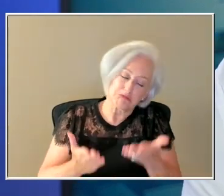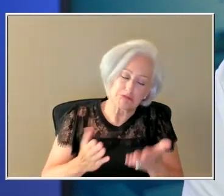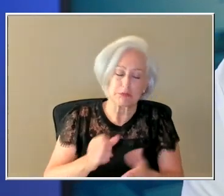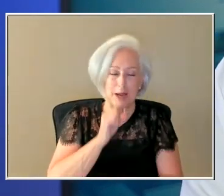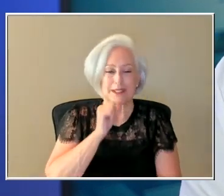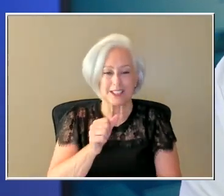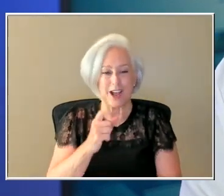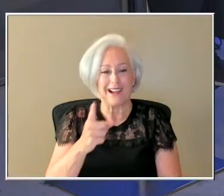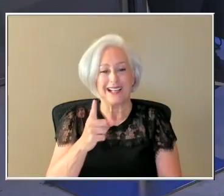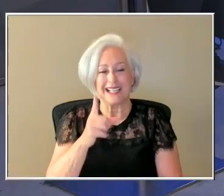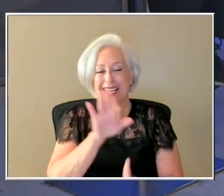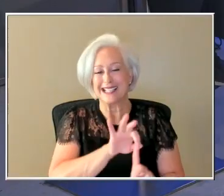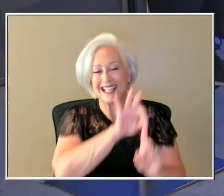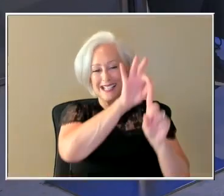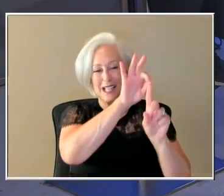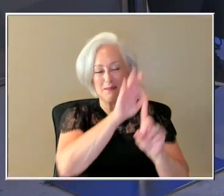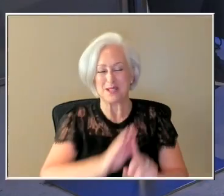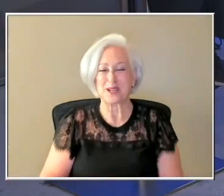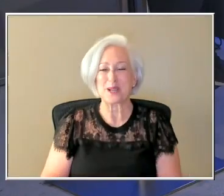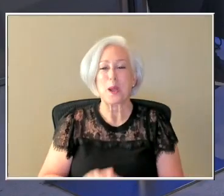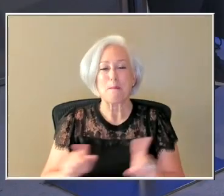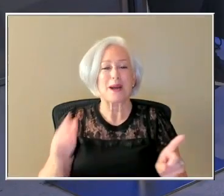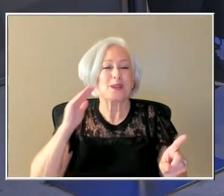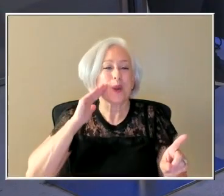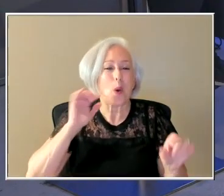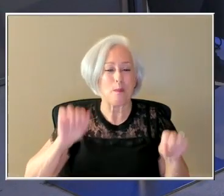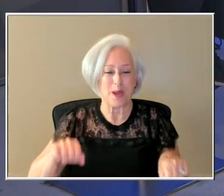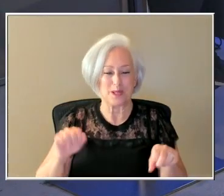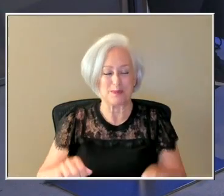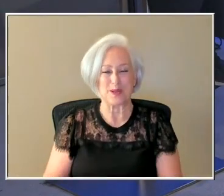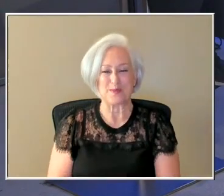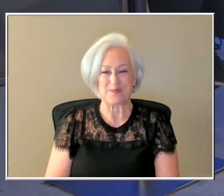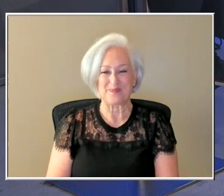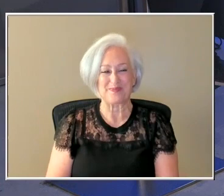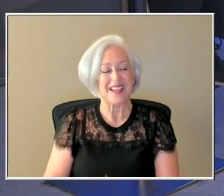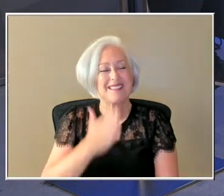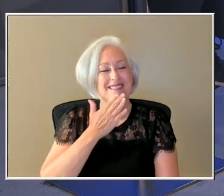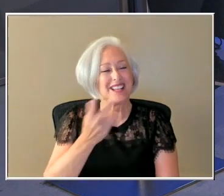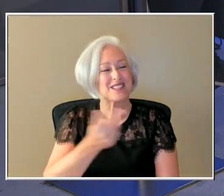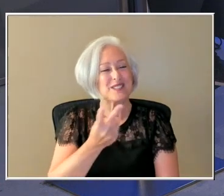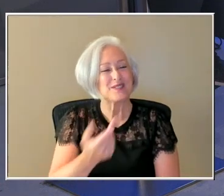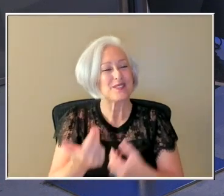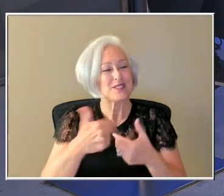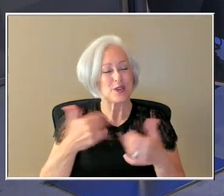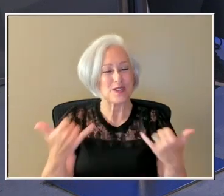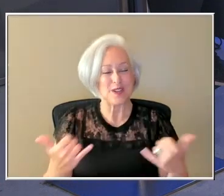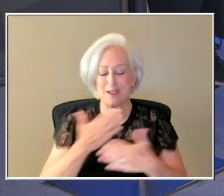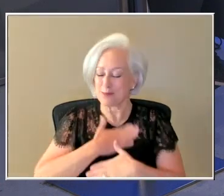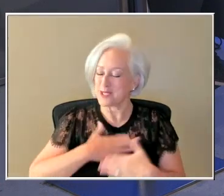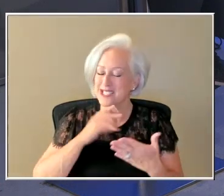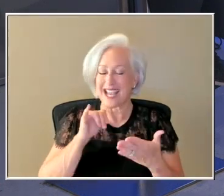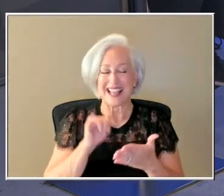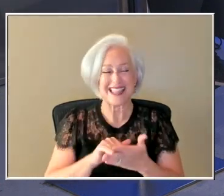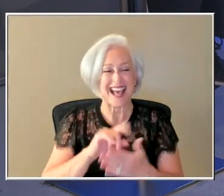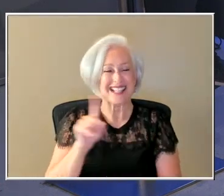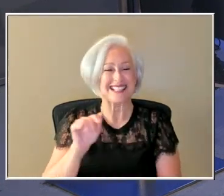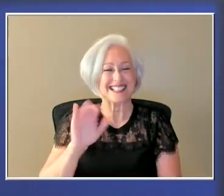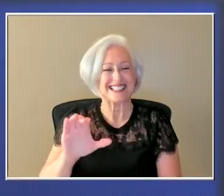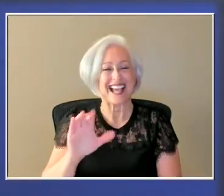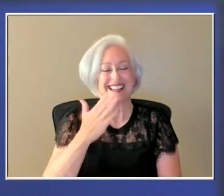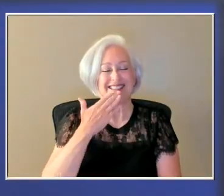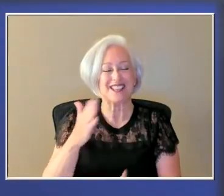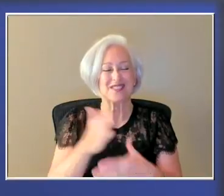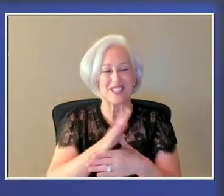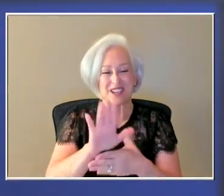kind. But knowing it's possible has got to be key. Possible, exactly. Okay. Gentlemen, thank you so much for being with us today. We appreciate it. Zac, thank you so much for sharing your story. Thanks to